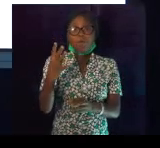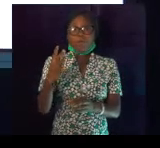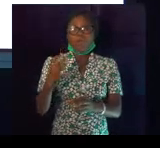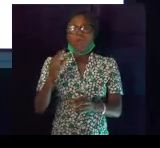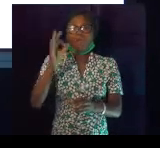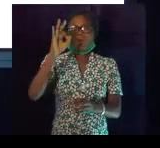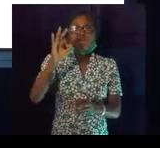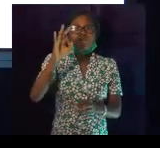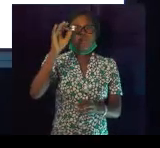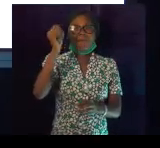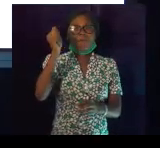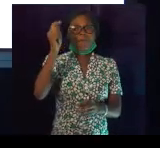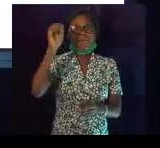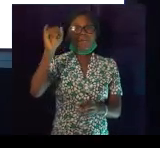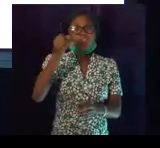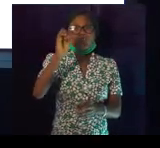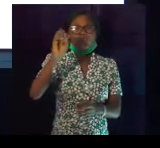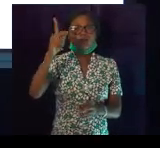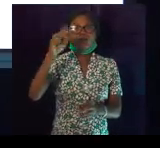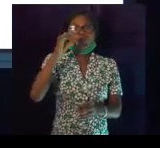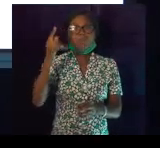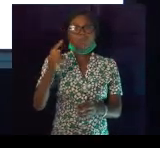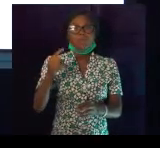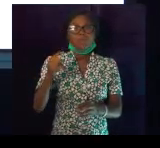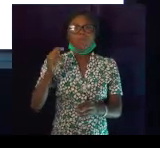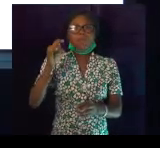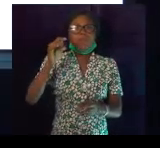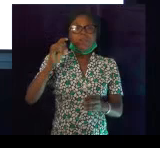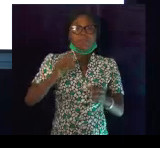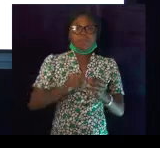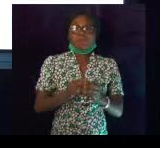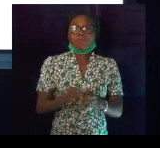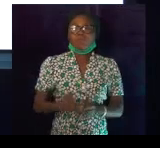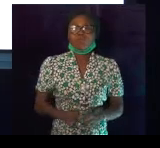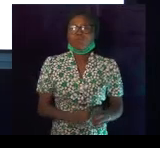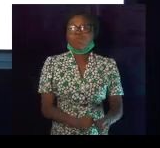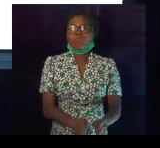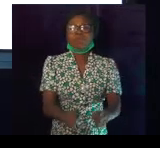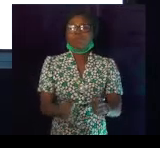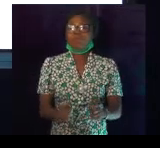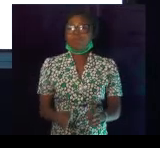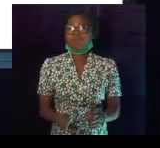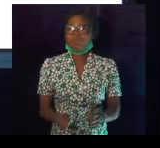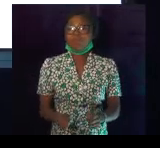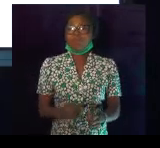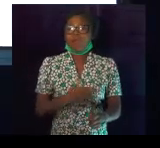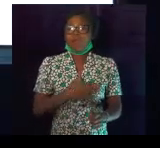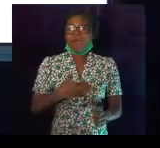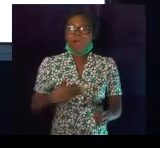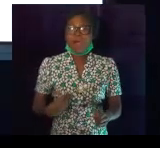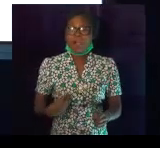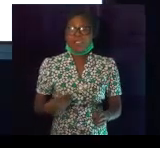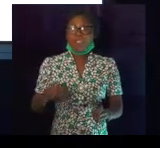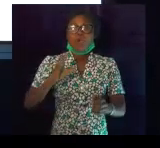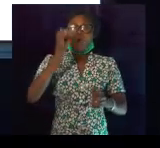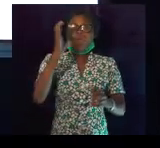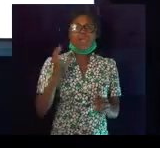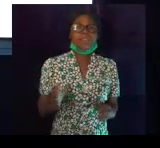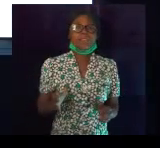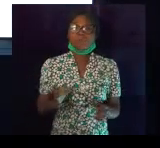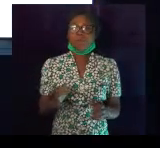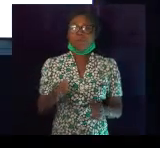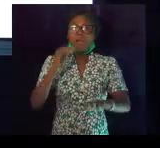Fajuke Street. At number 4, Fajuke Street. At